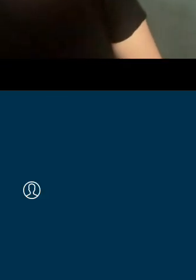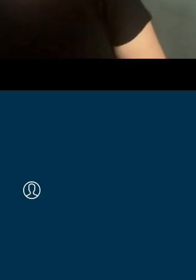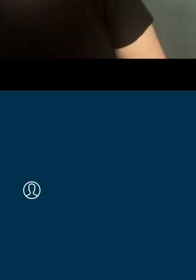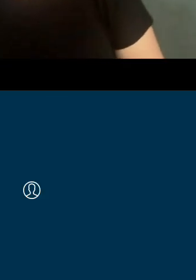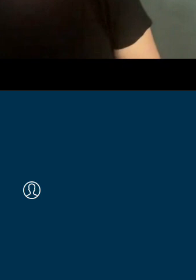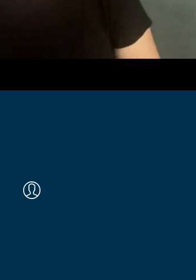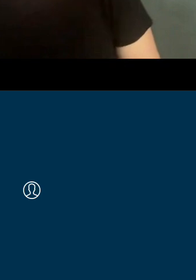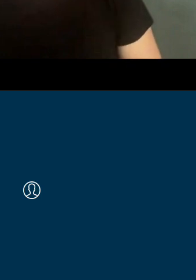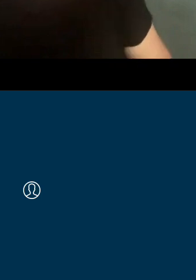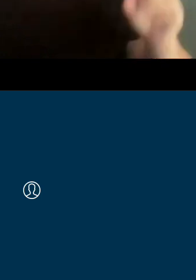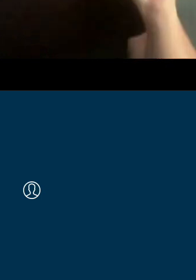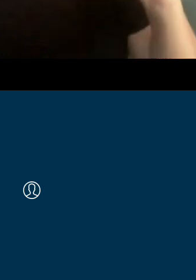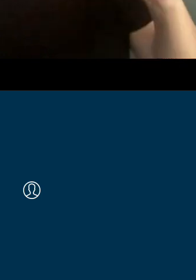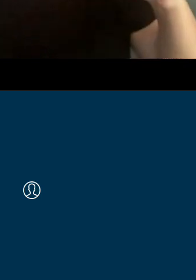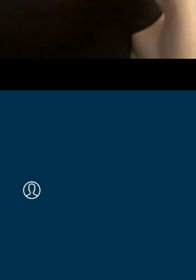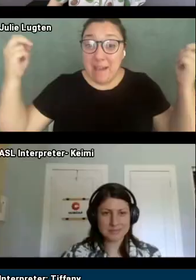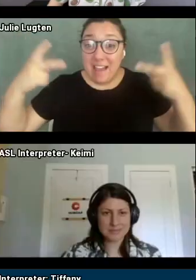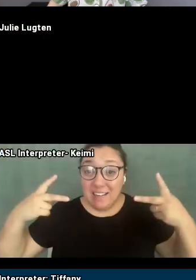back.